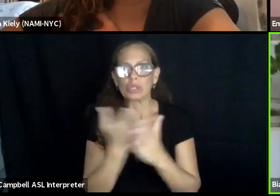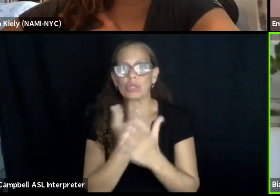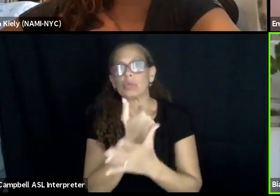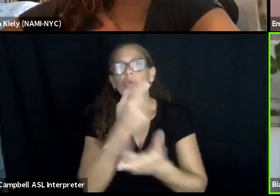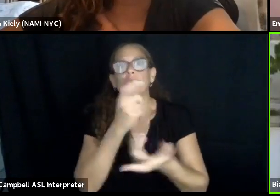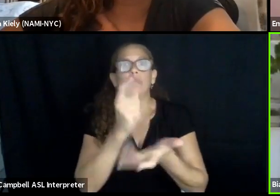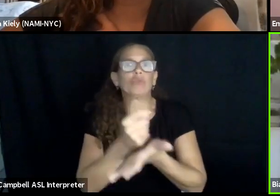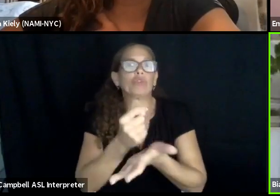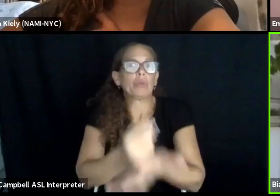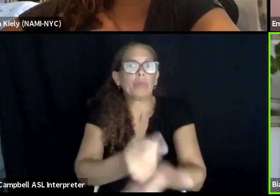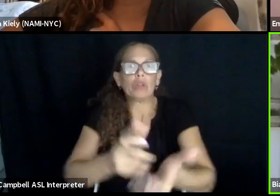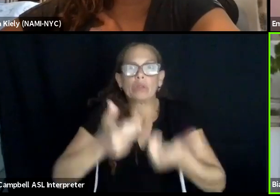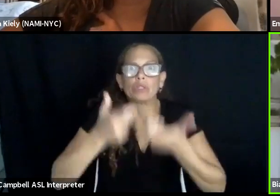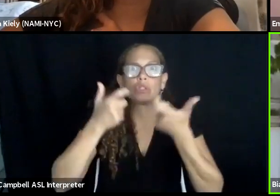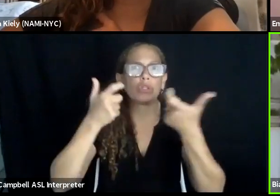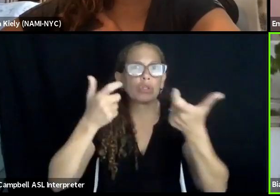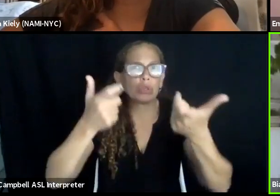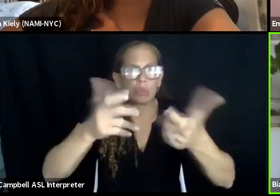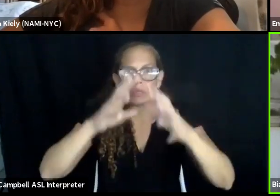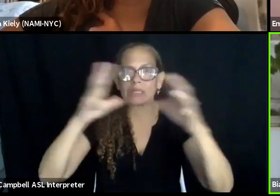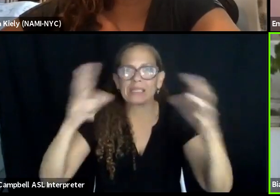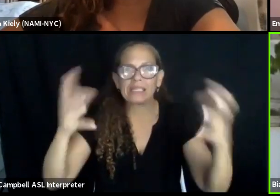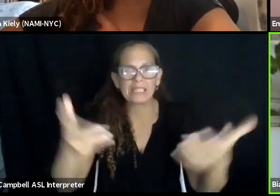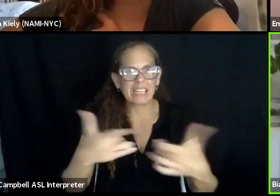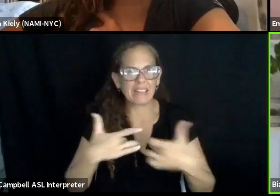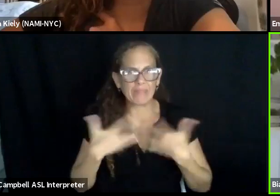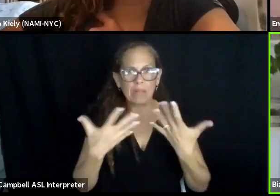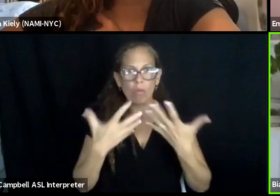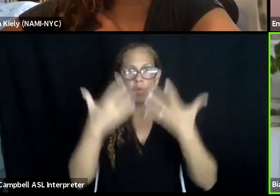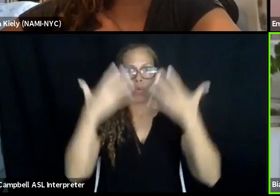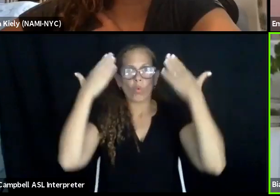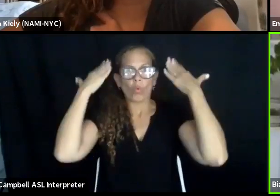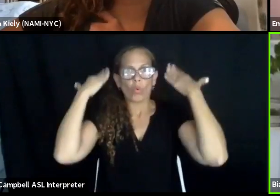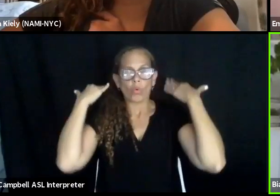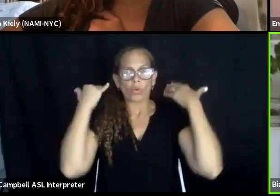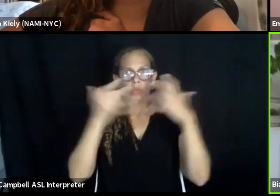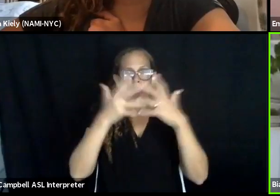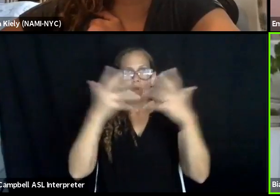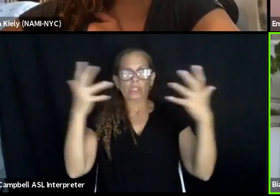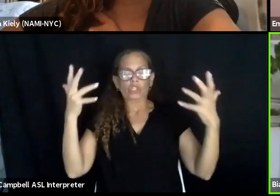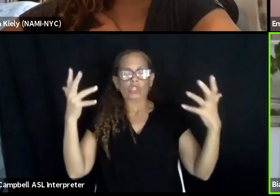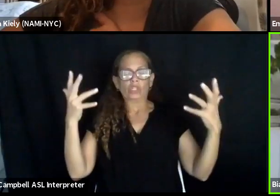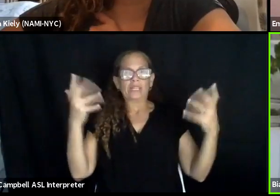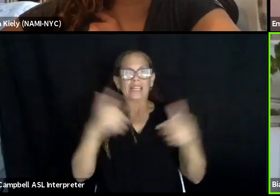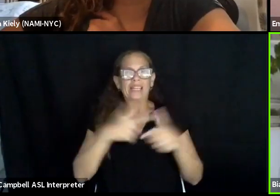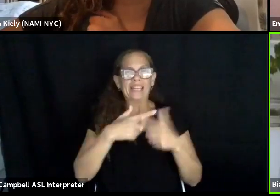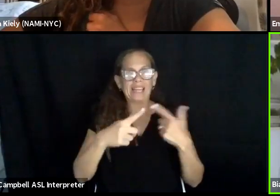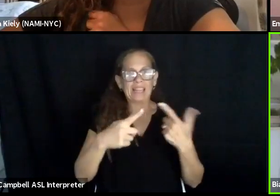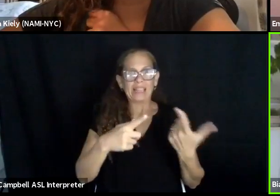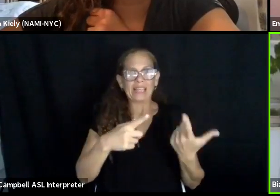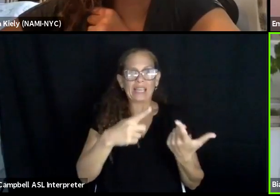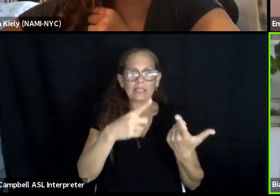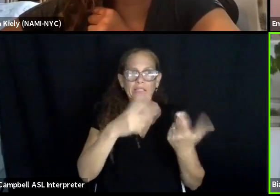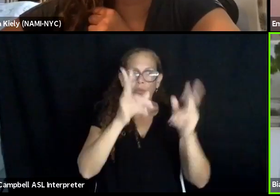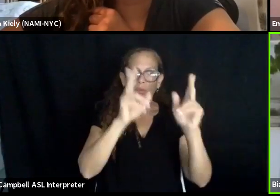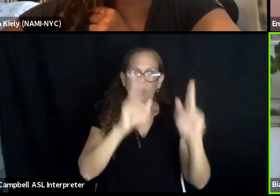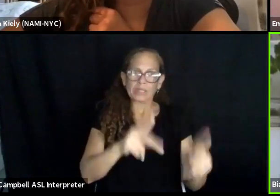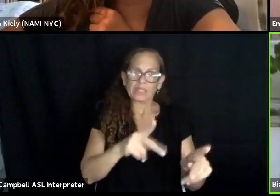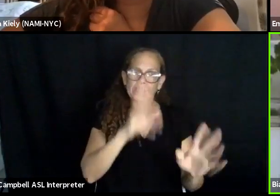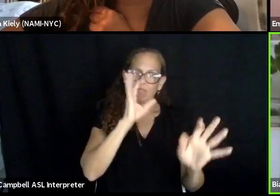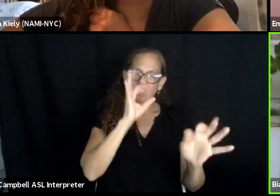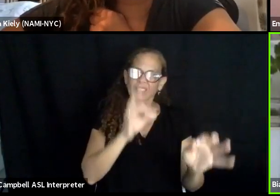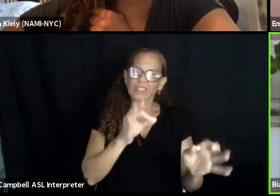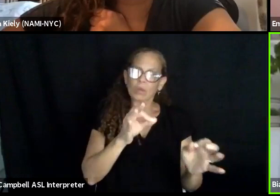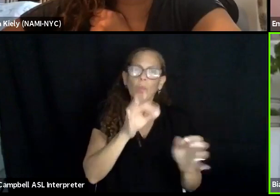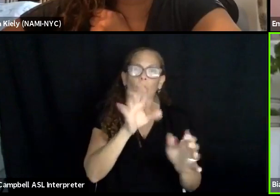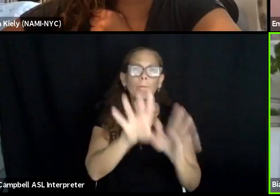like this huge package, and it might just feel like too much at one time. And so then I think it's up to someone's discretion of what you want to choose